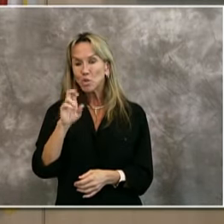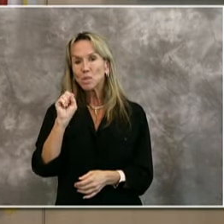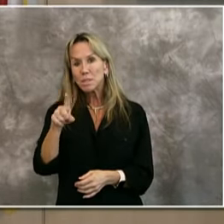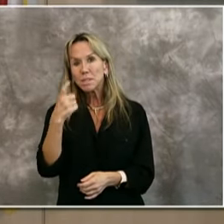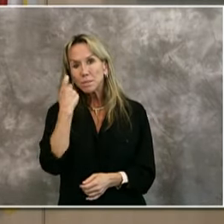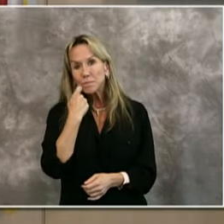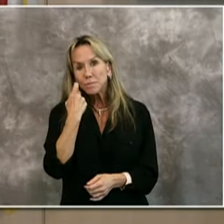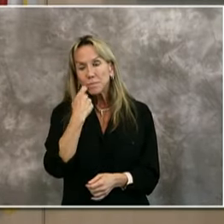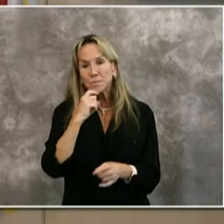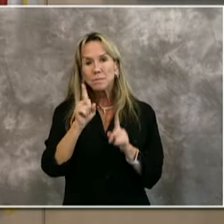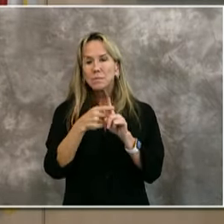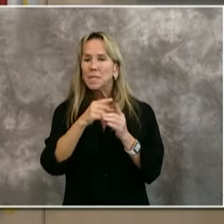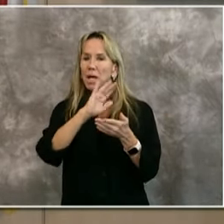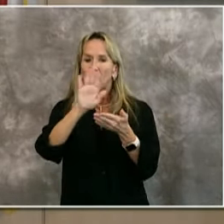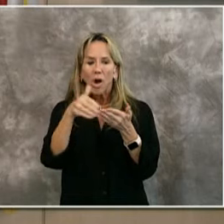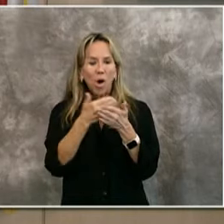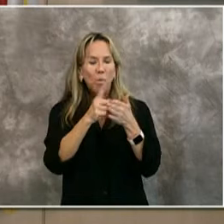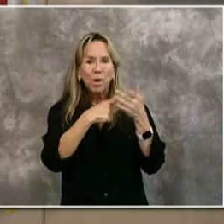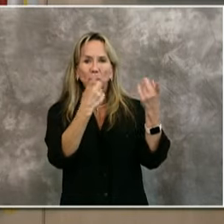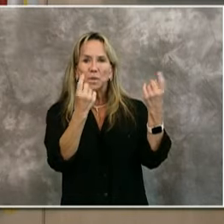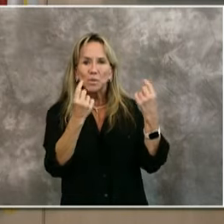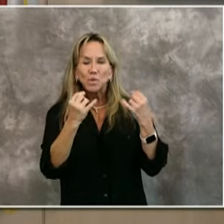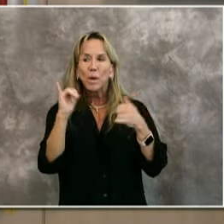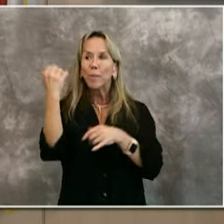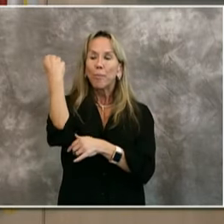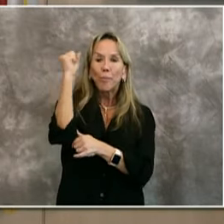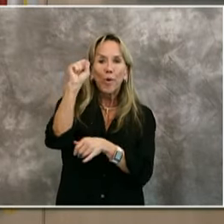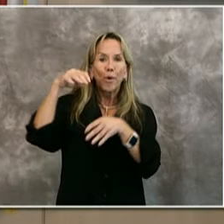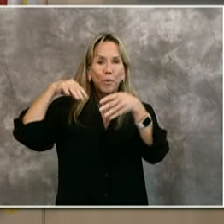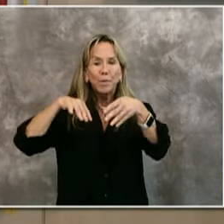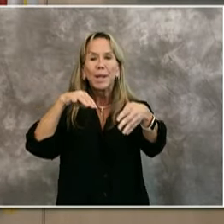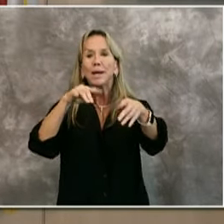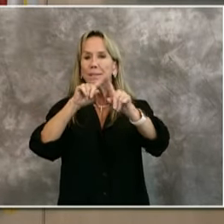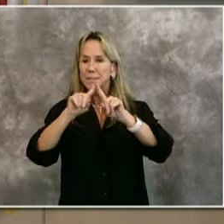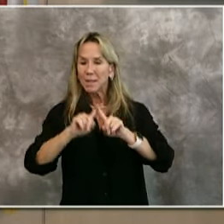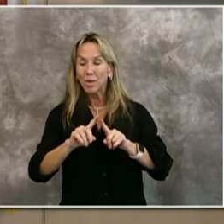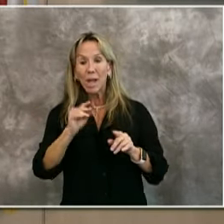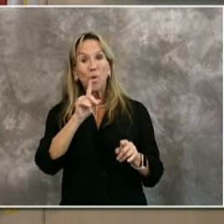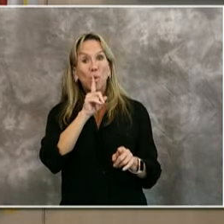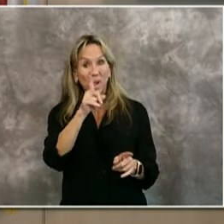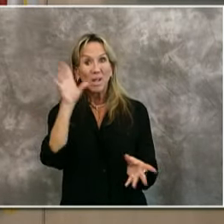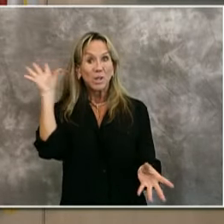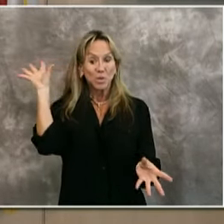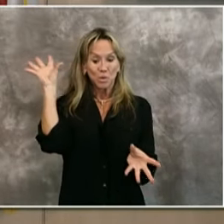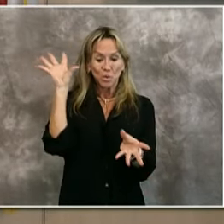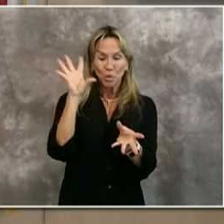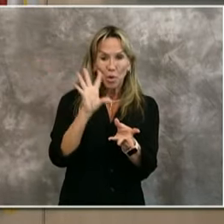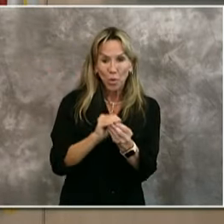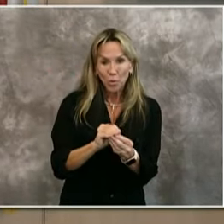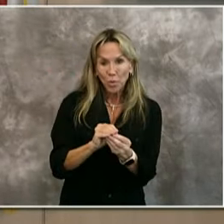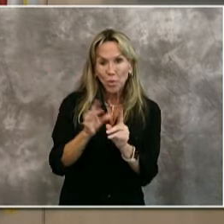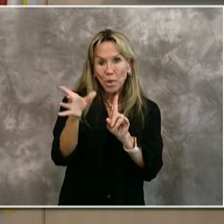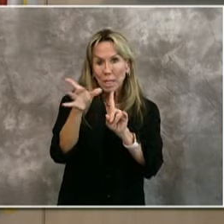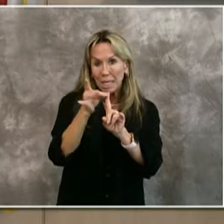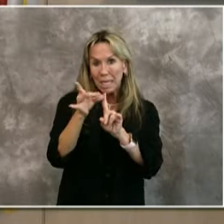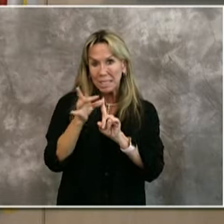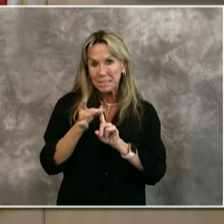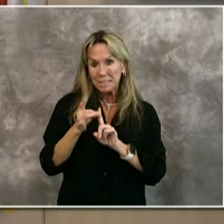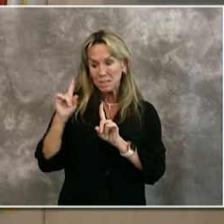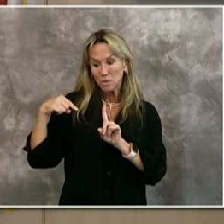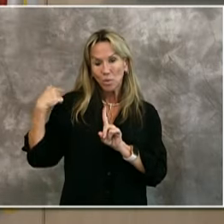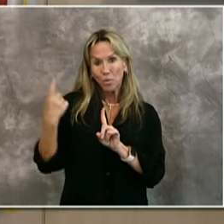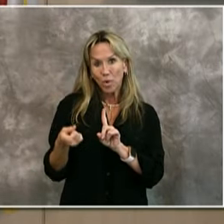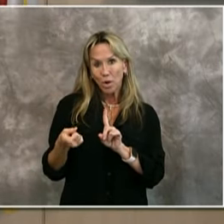they've been, about all their activities, including protests. And the total number of cases that we've had